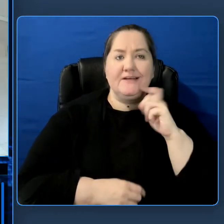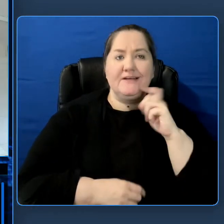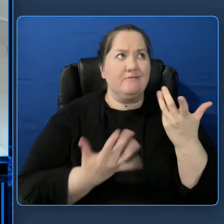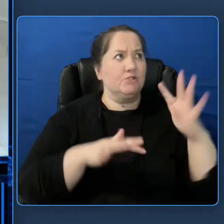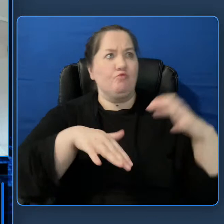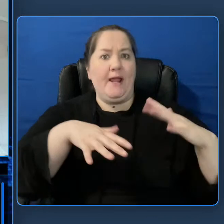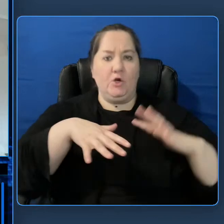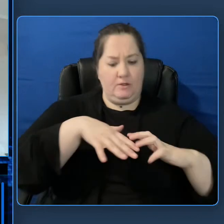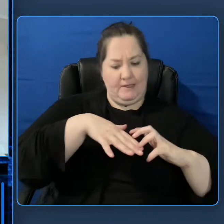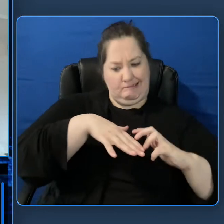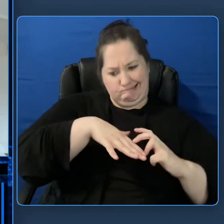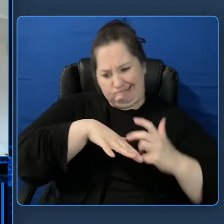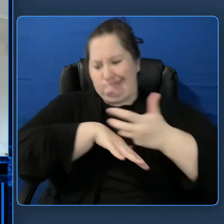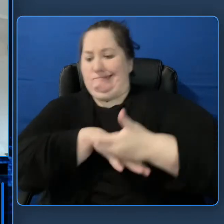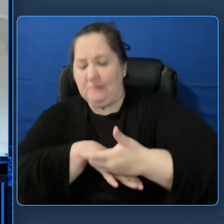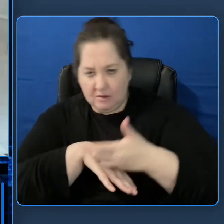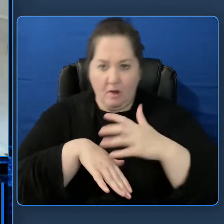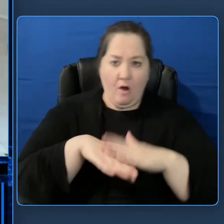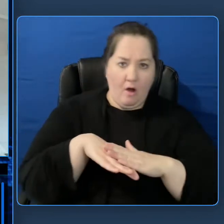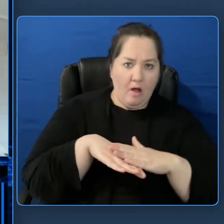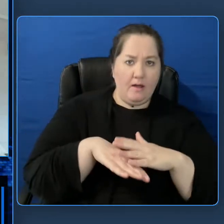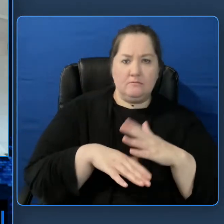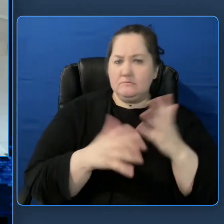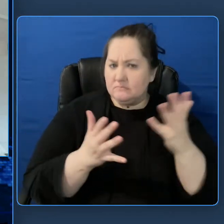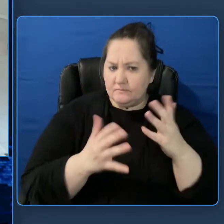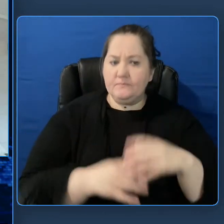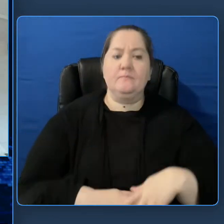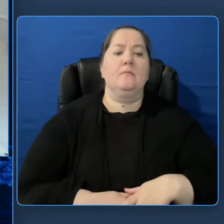Back to the curb cuts. So,